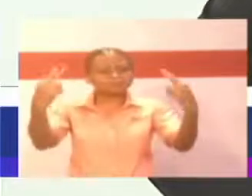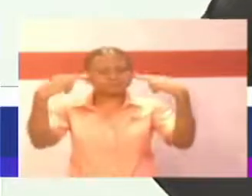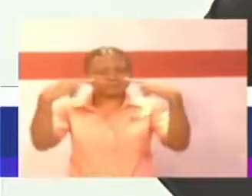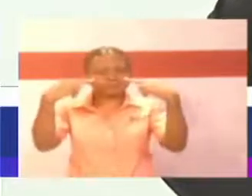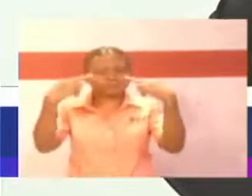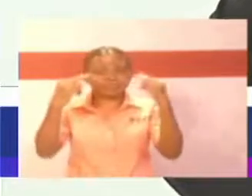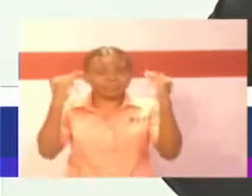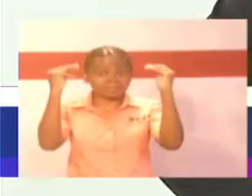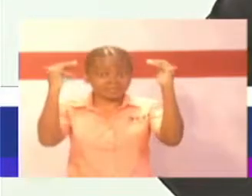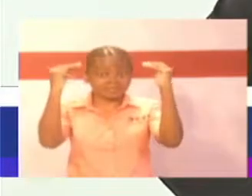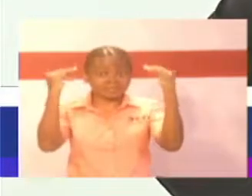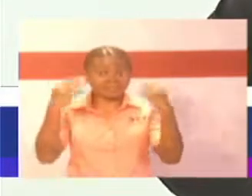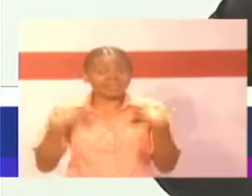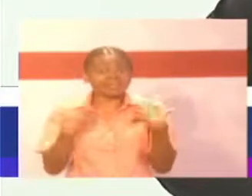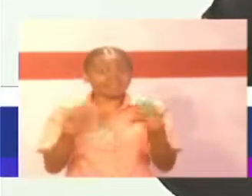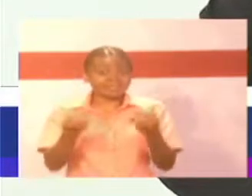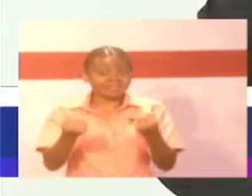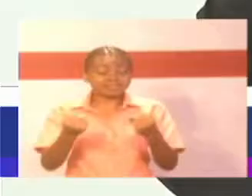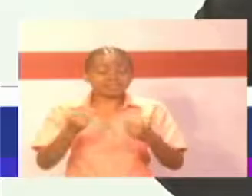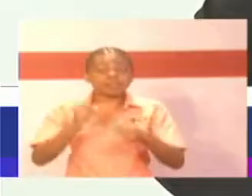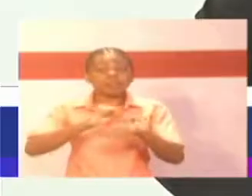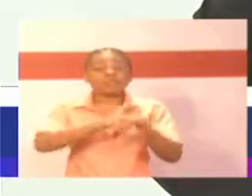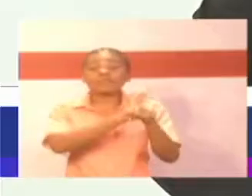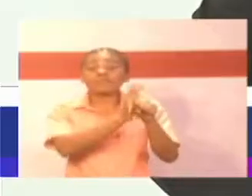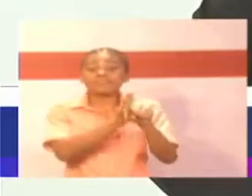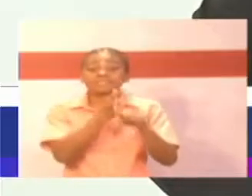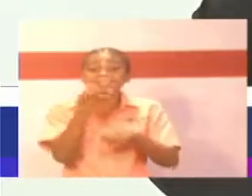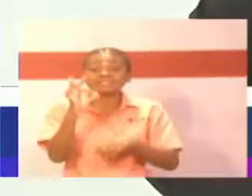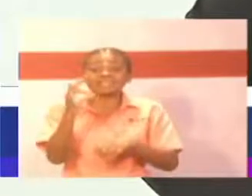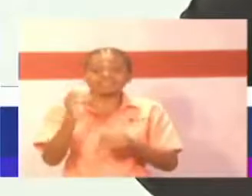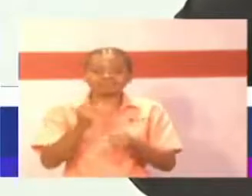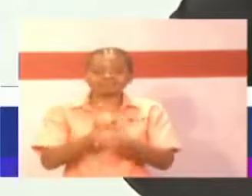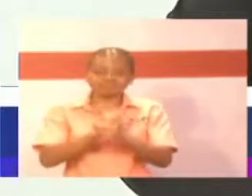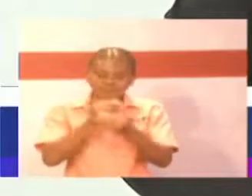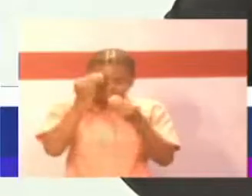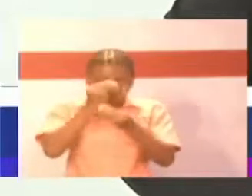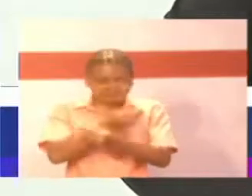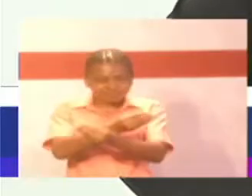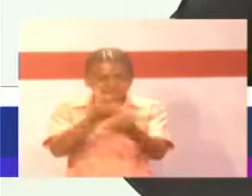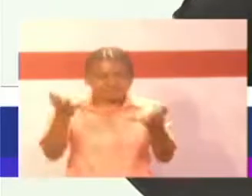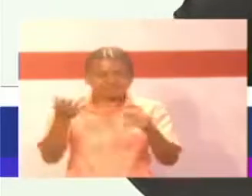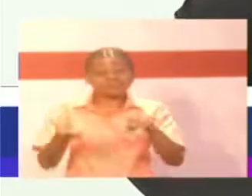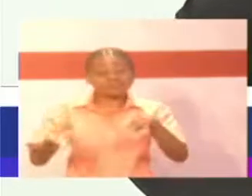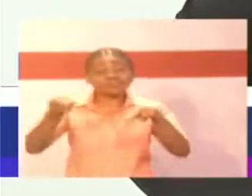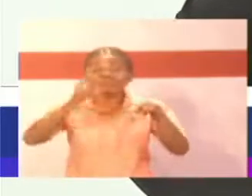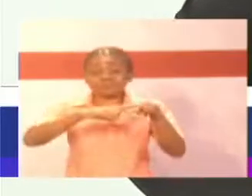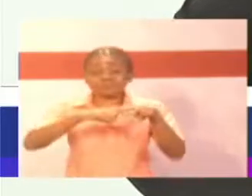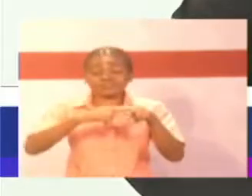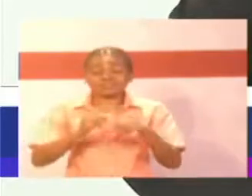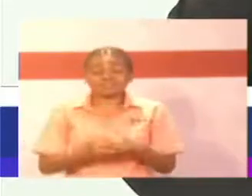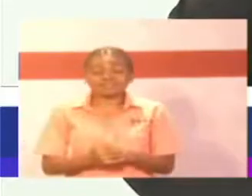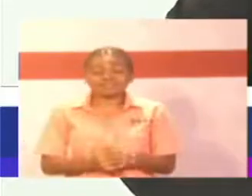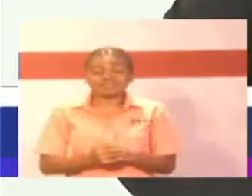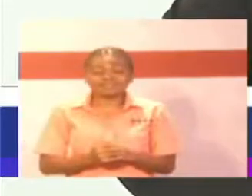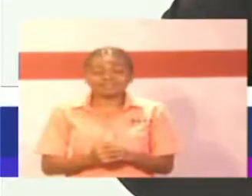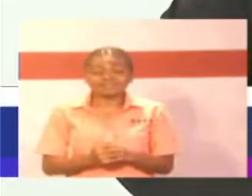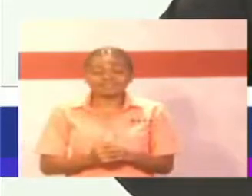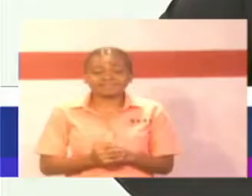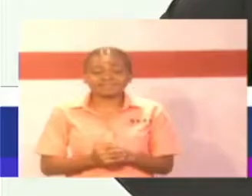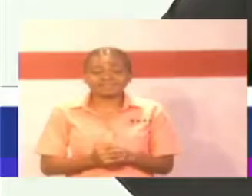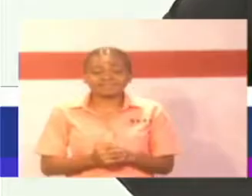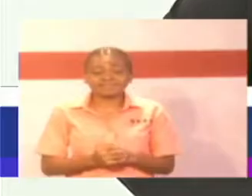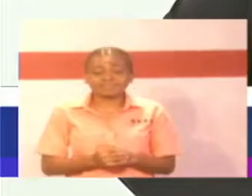COVID-19 media update, where we provide you with the most accurate and up-to-date information on the